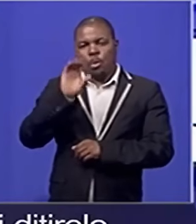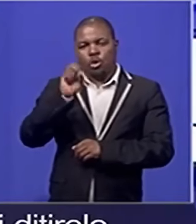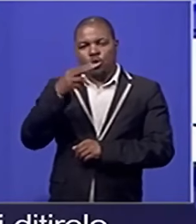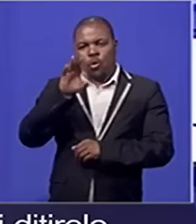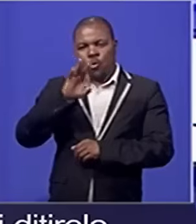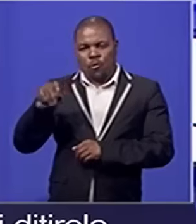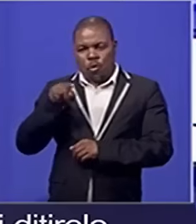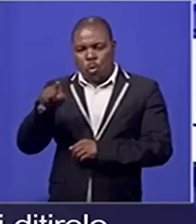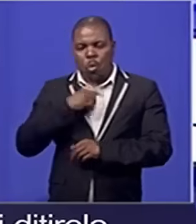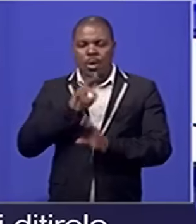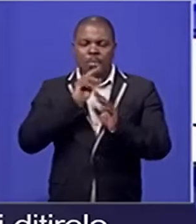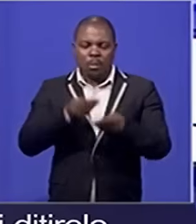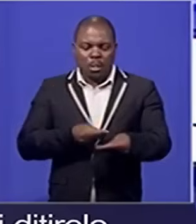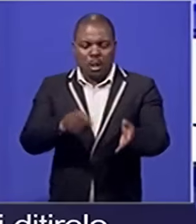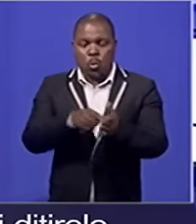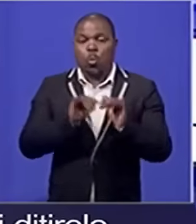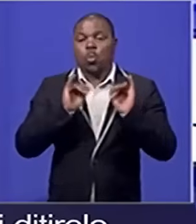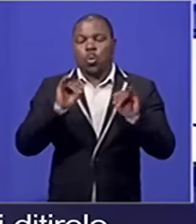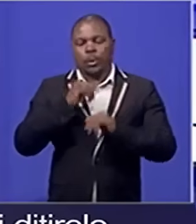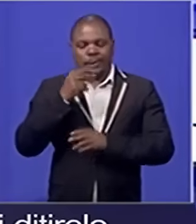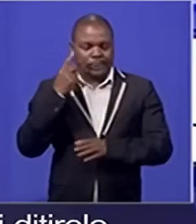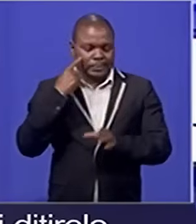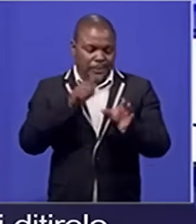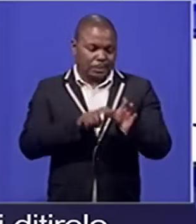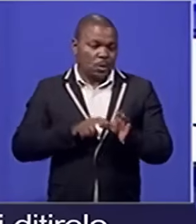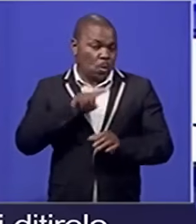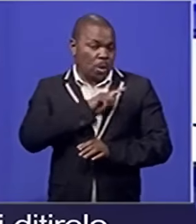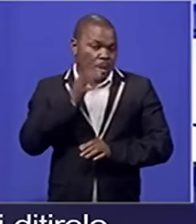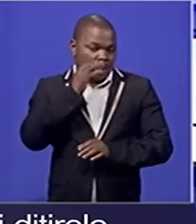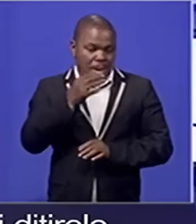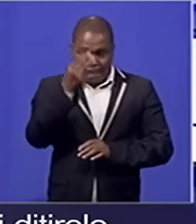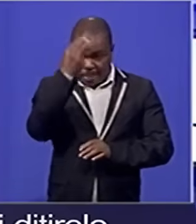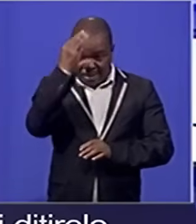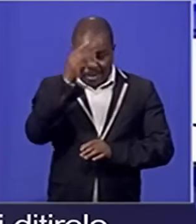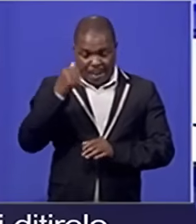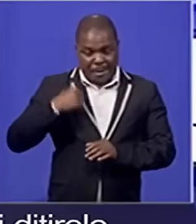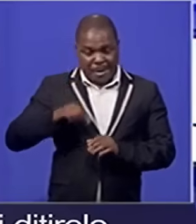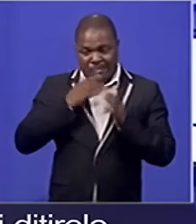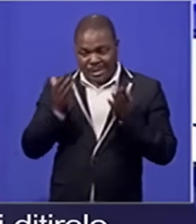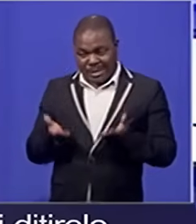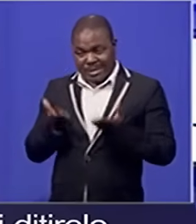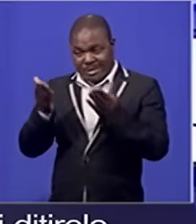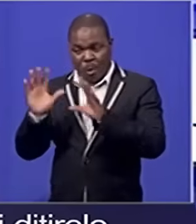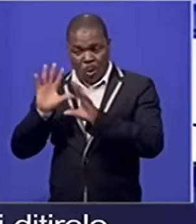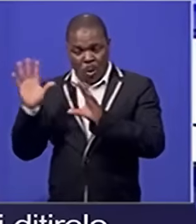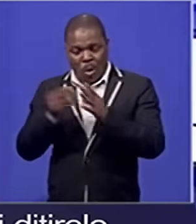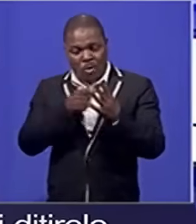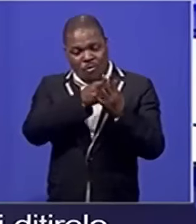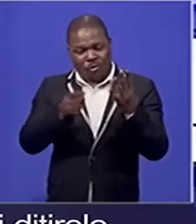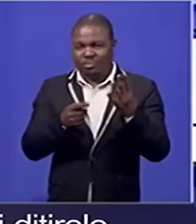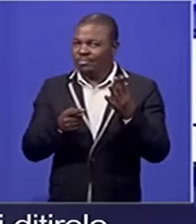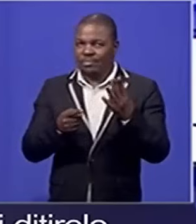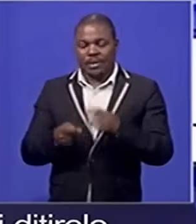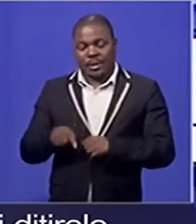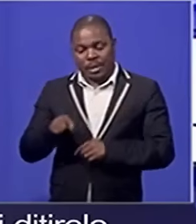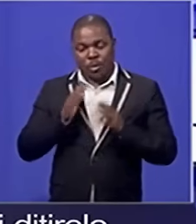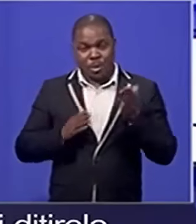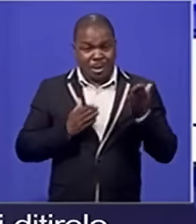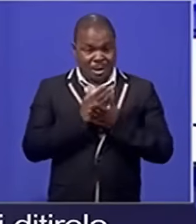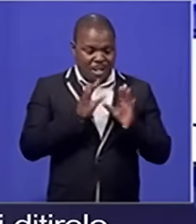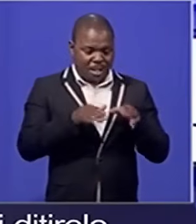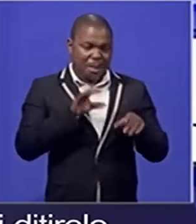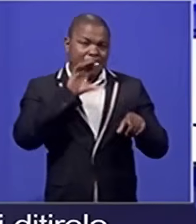ya ditirelo ka mahikeng fa wa laetšago go palelwa go aba ditirelo ka mebasepala ka moka e mene. SAHRC e